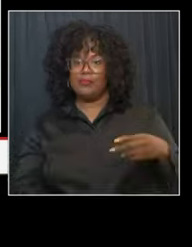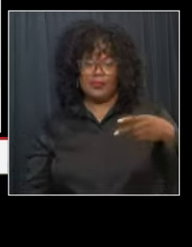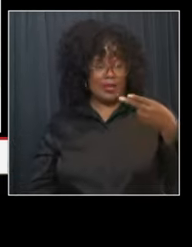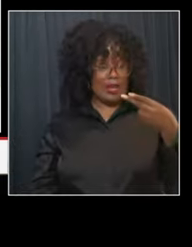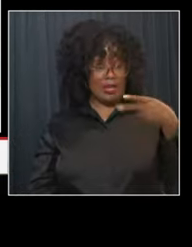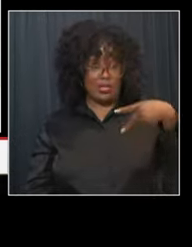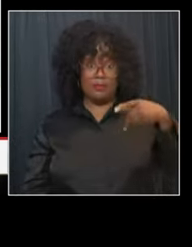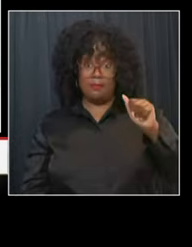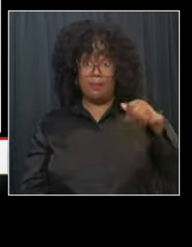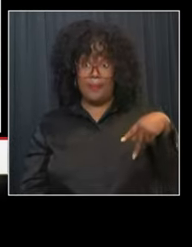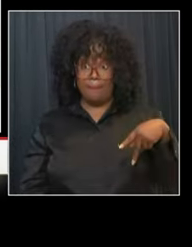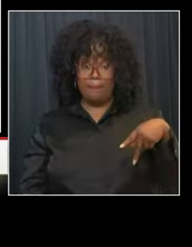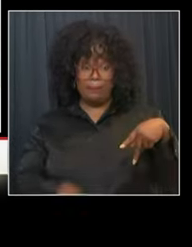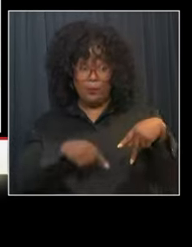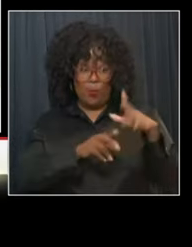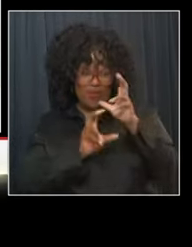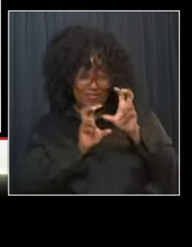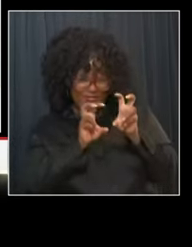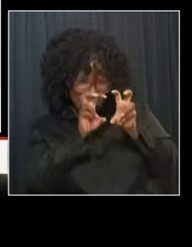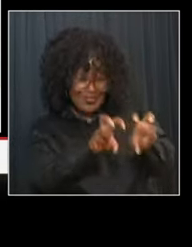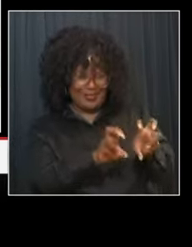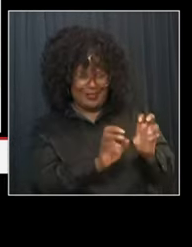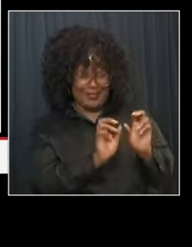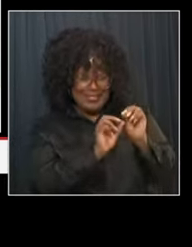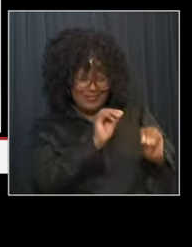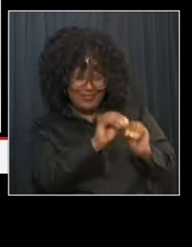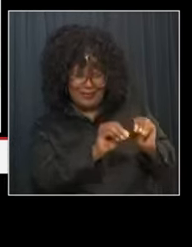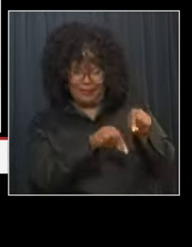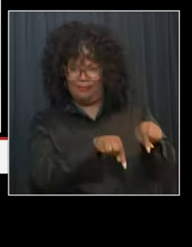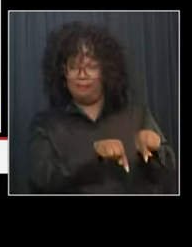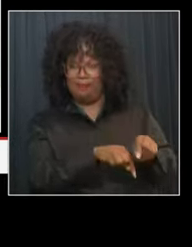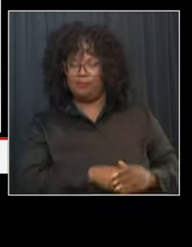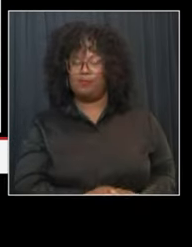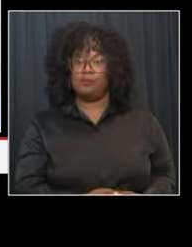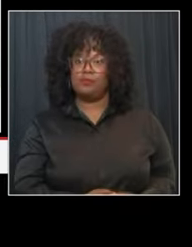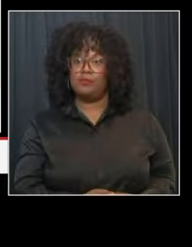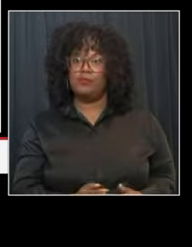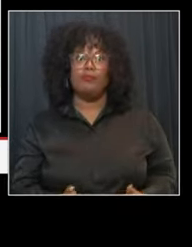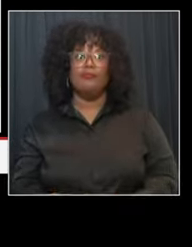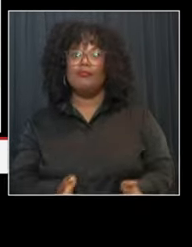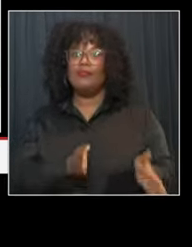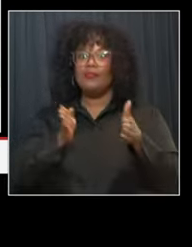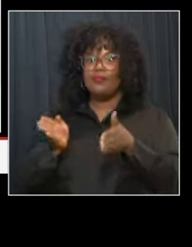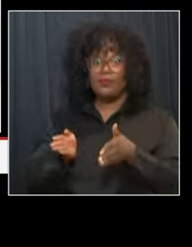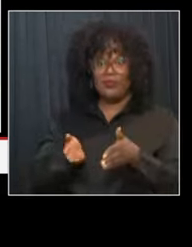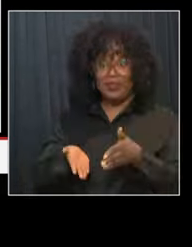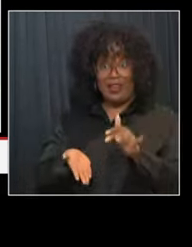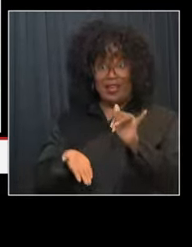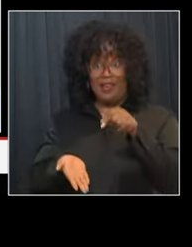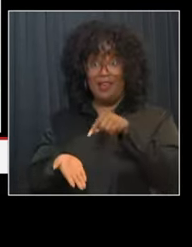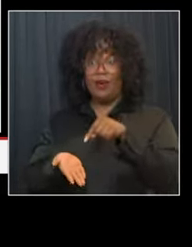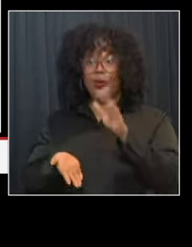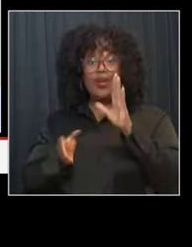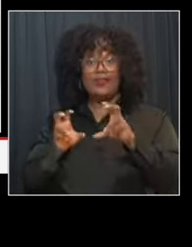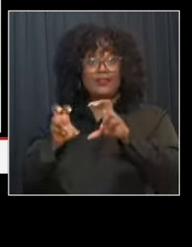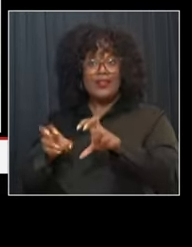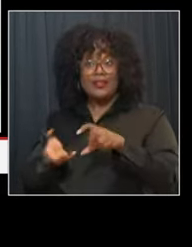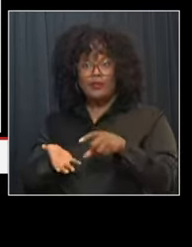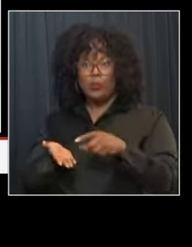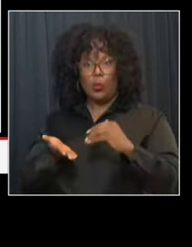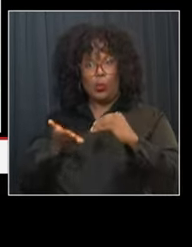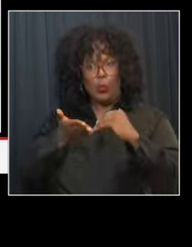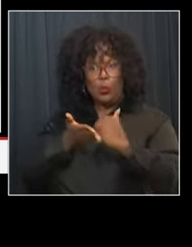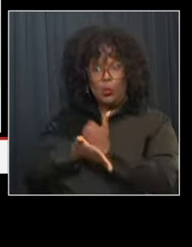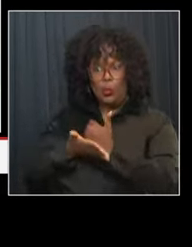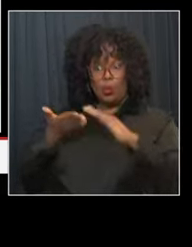total investments across 4 different neighborhoods, as well as more than $52 million to support the DC Housing